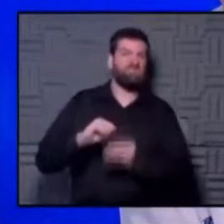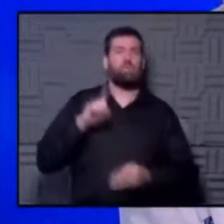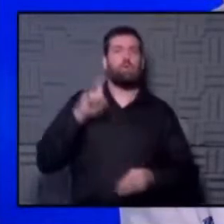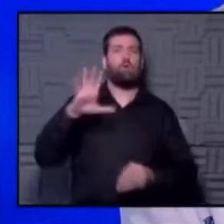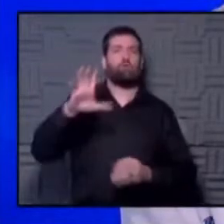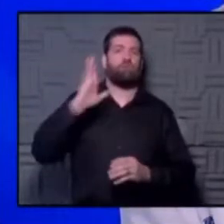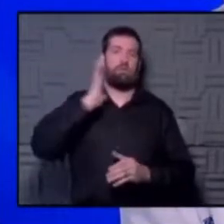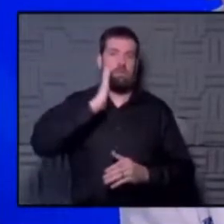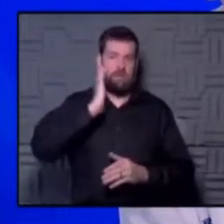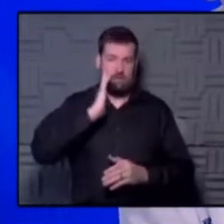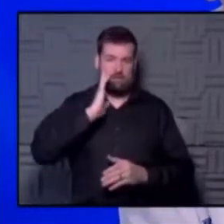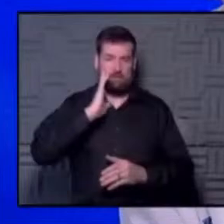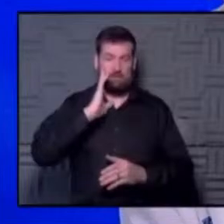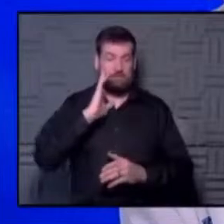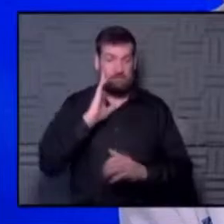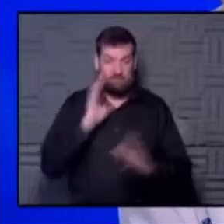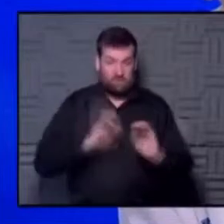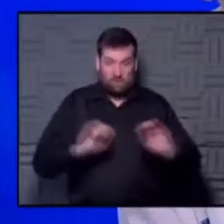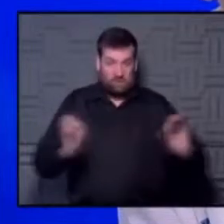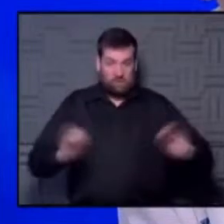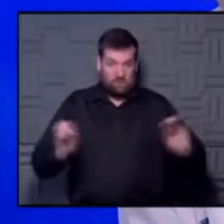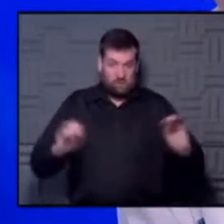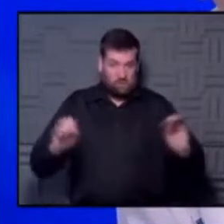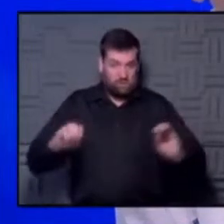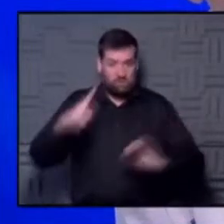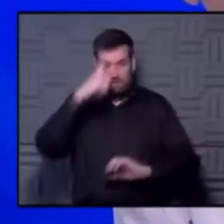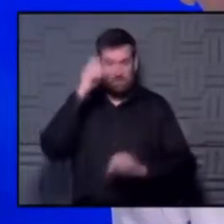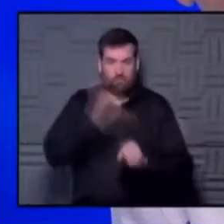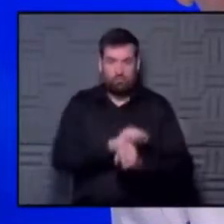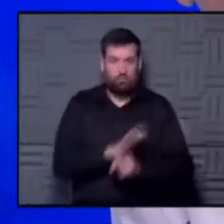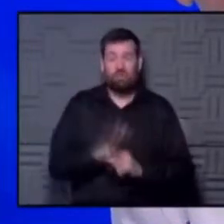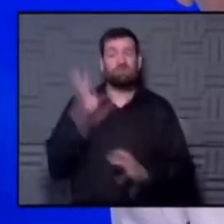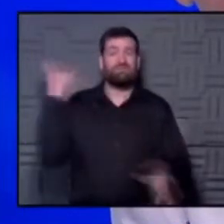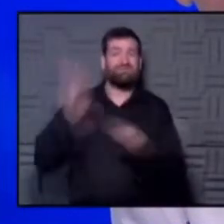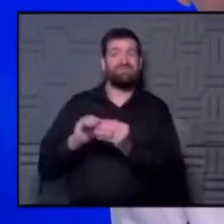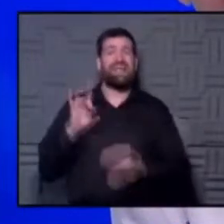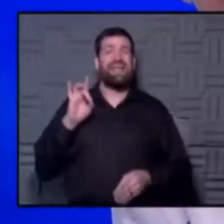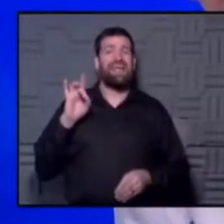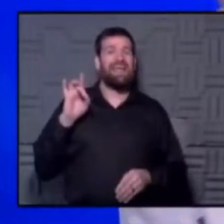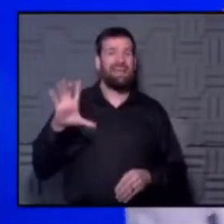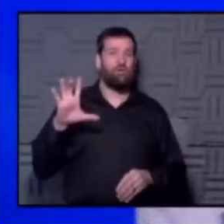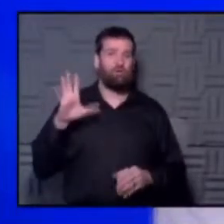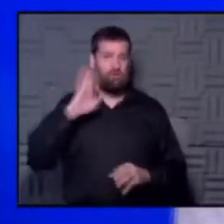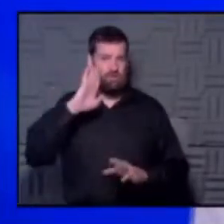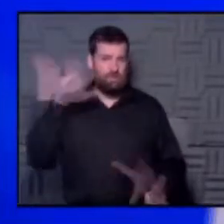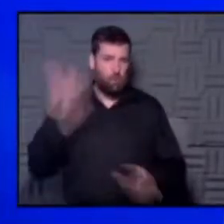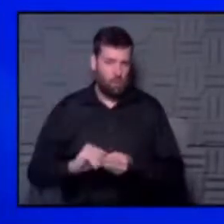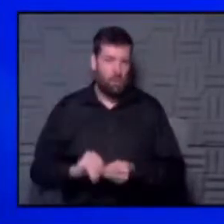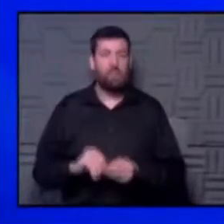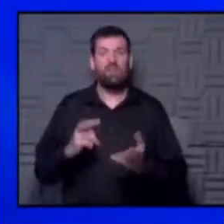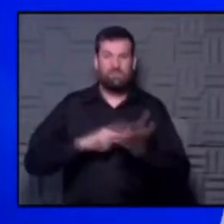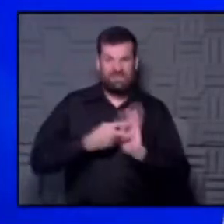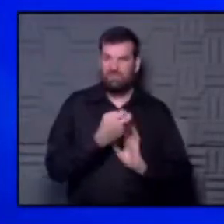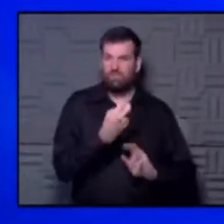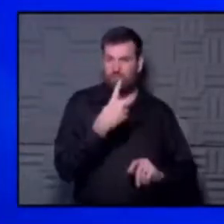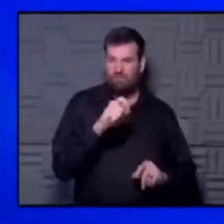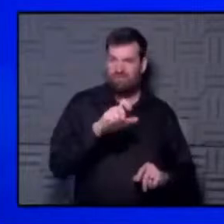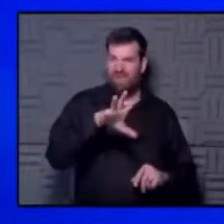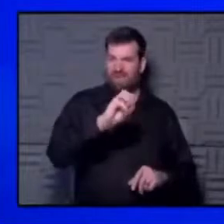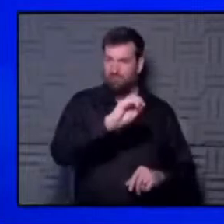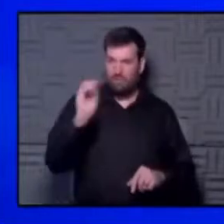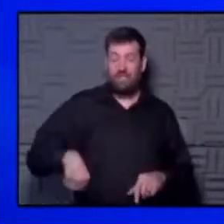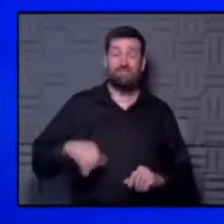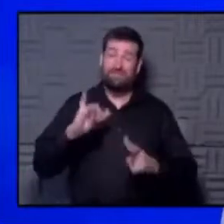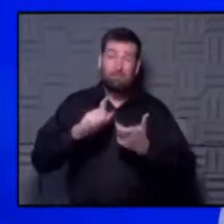our hospital that have gone away because of COVID in an 800-bed hospital. That's 12.5%, right? So that's a big